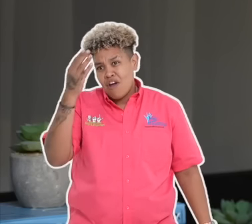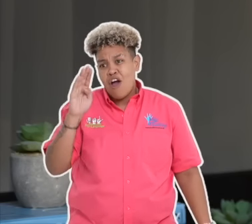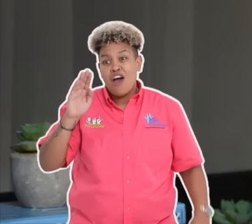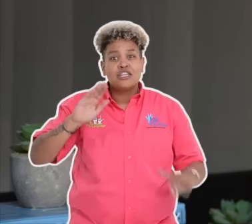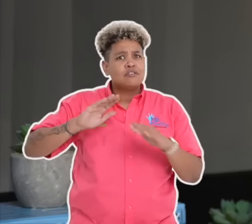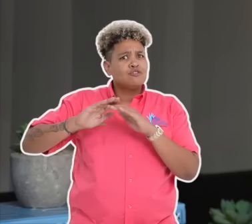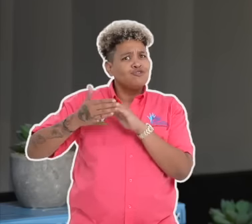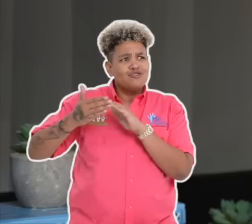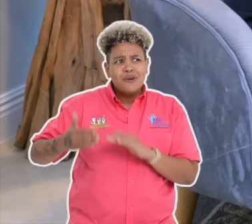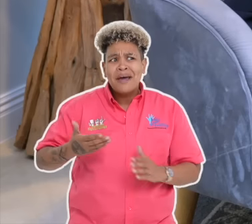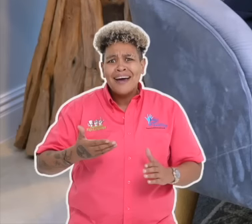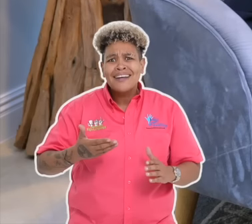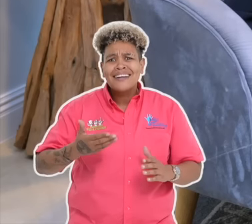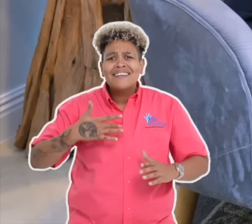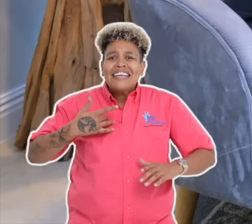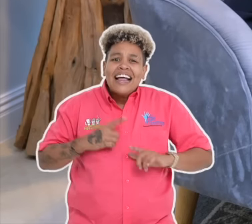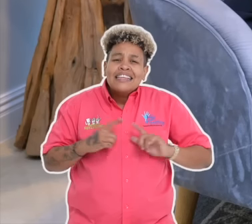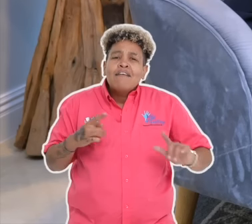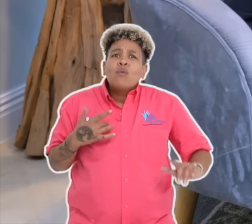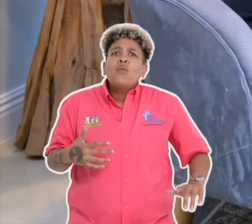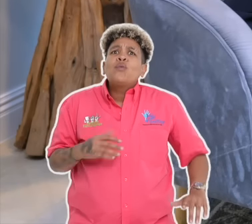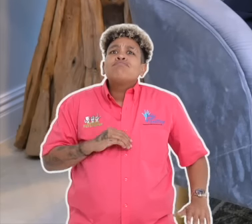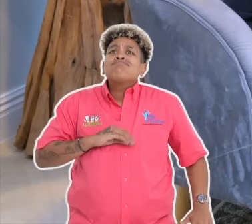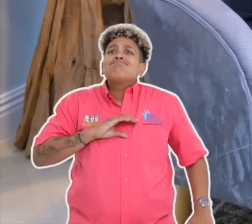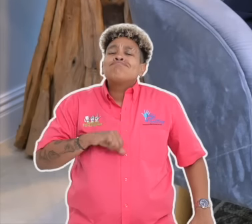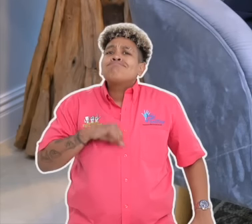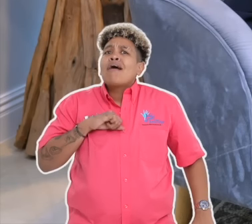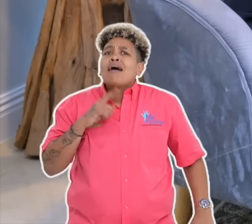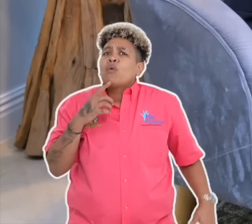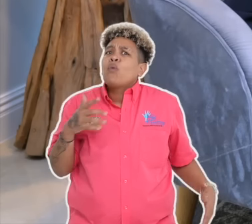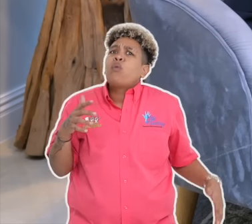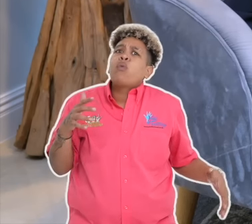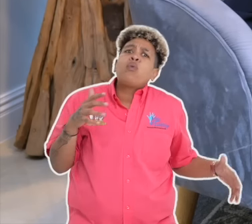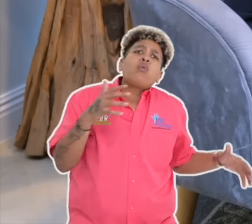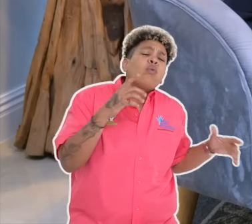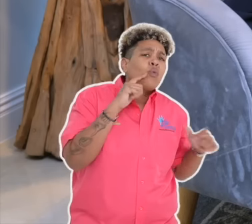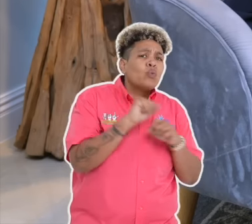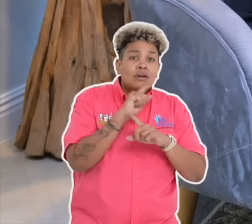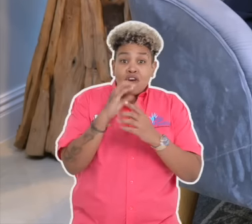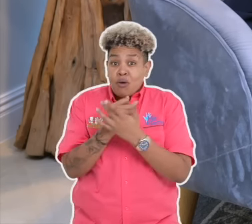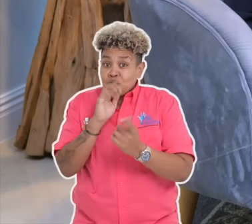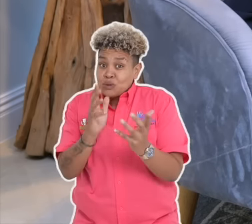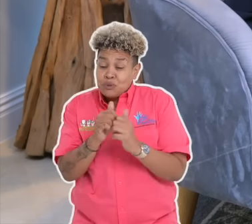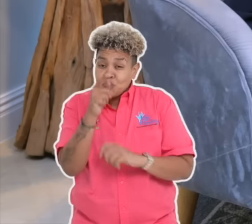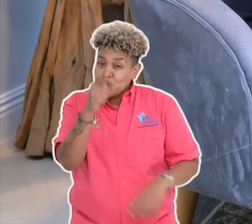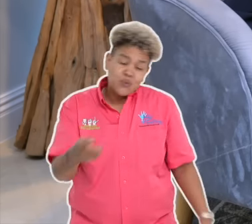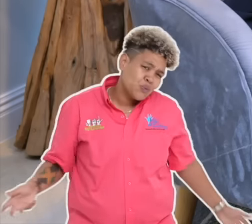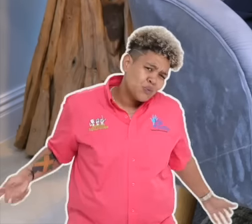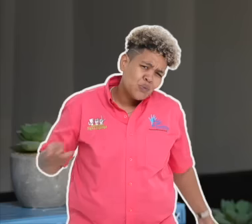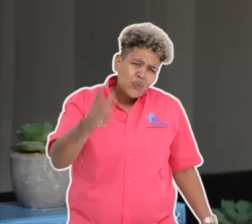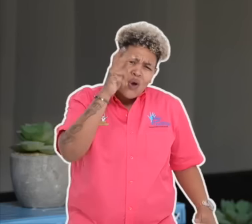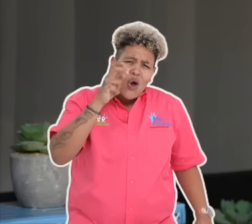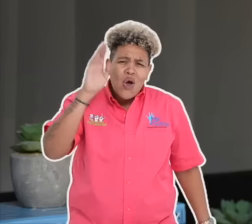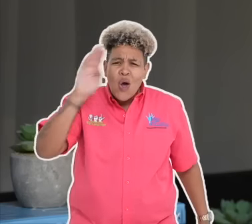God, Jamaican, you have to understand that there's a different level of pride that I feel having the opportunity to speak